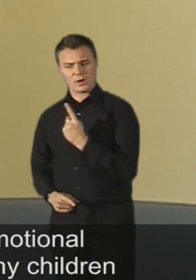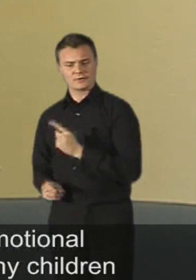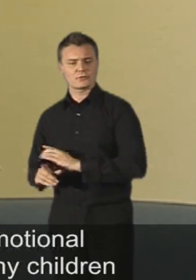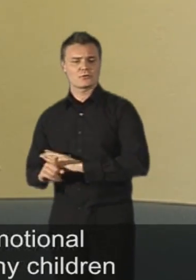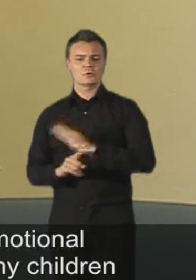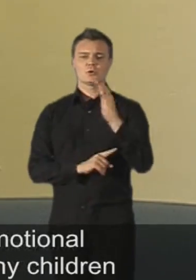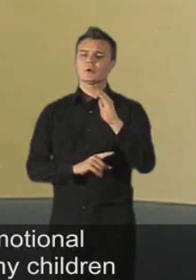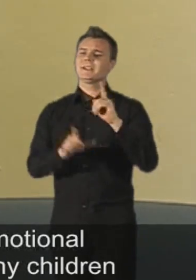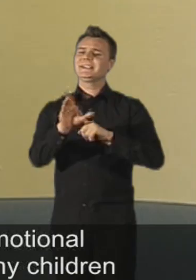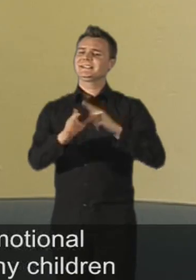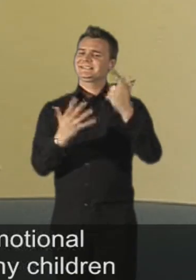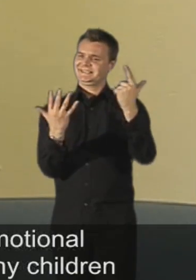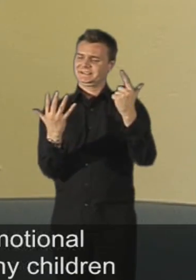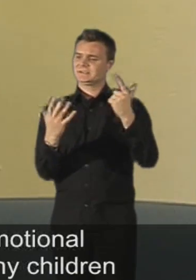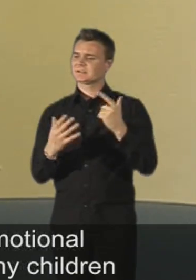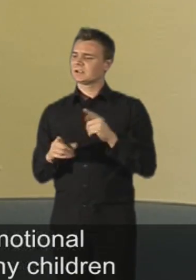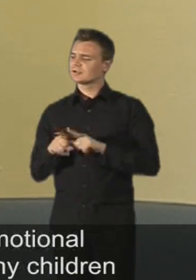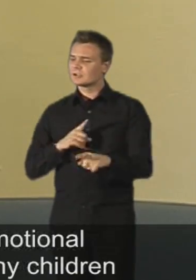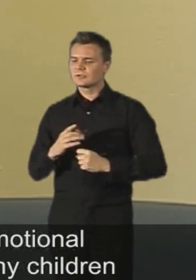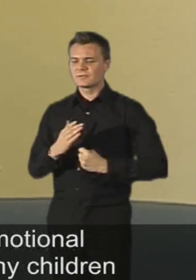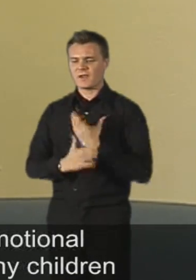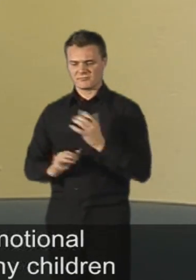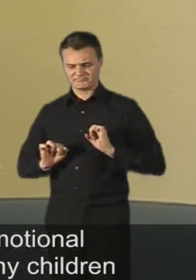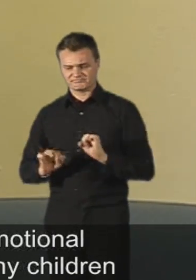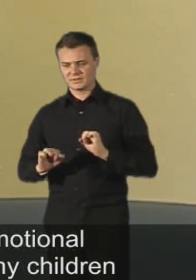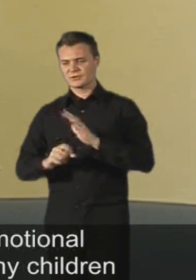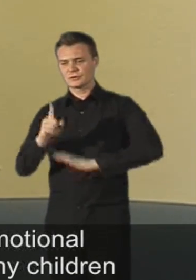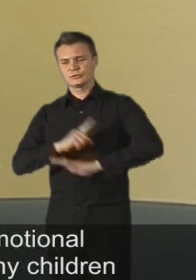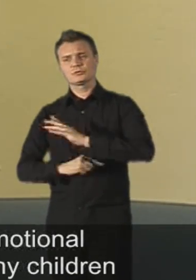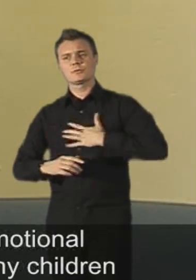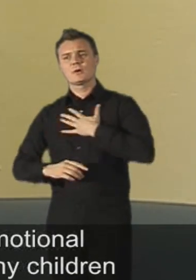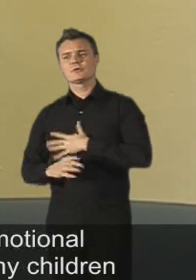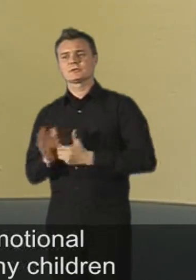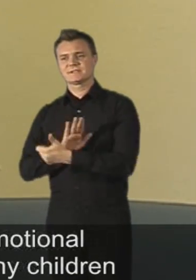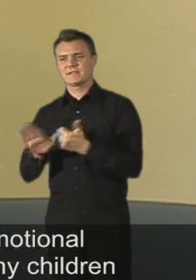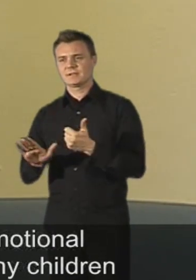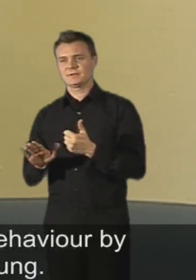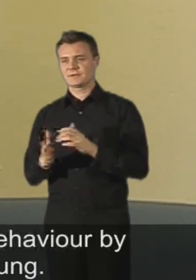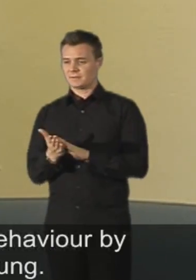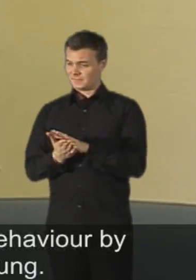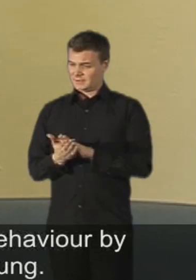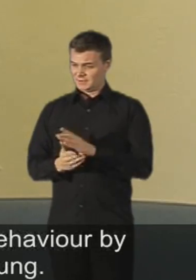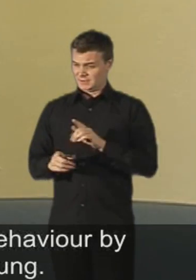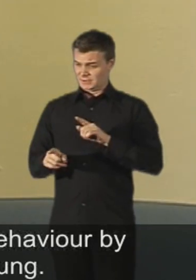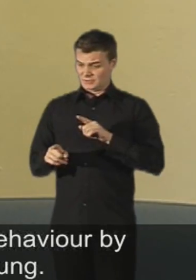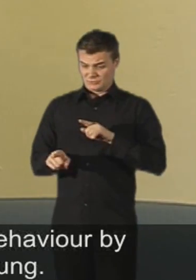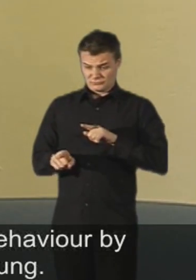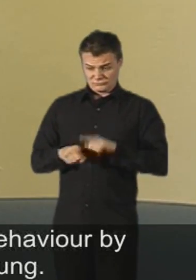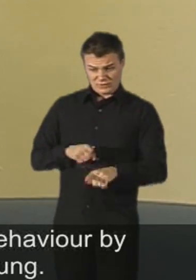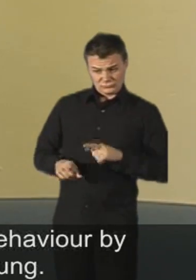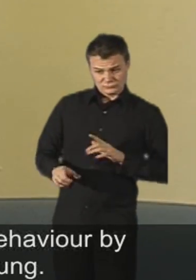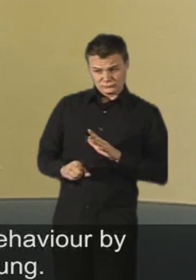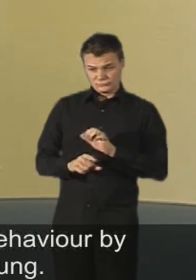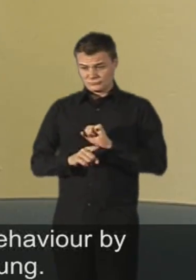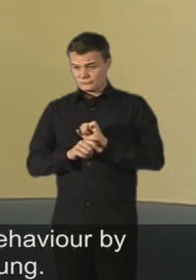to help develop social and emotional skills. So we're able to actually prevent many children from developing more challenging